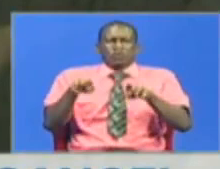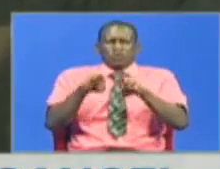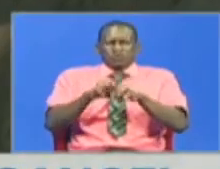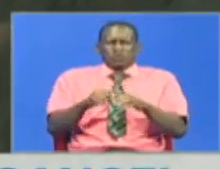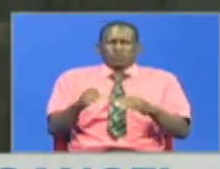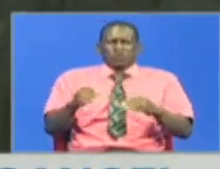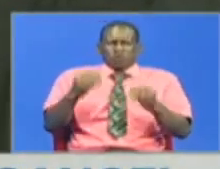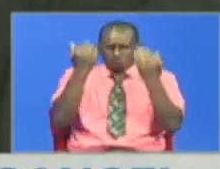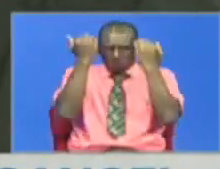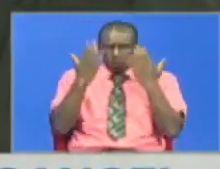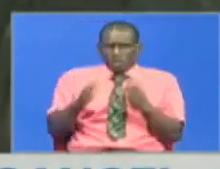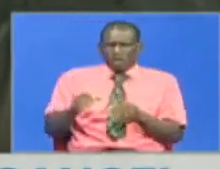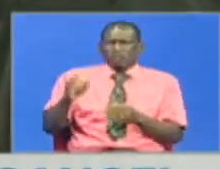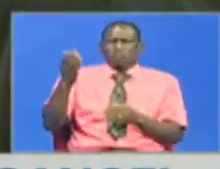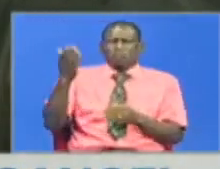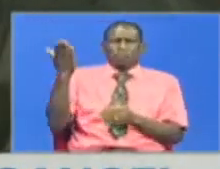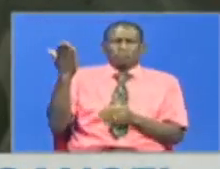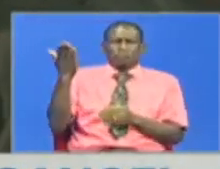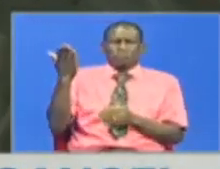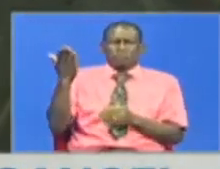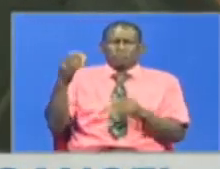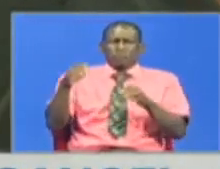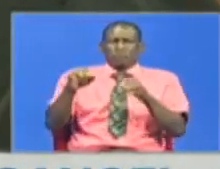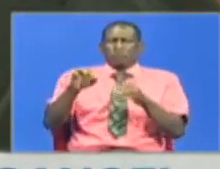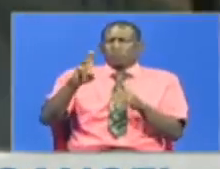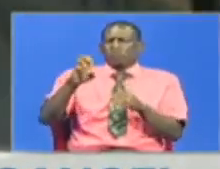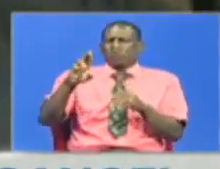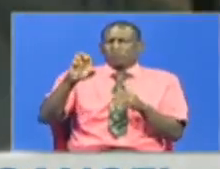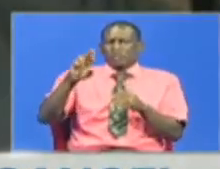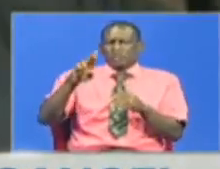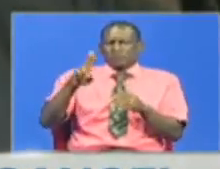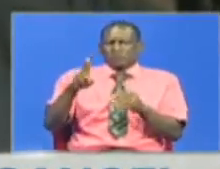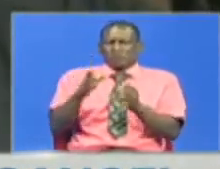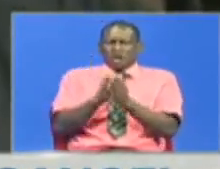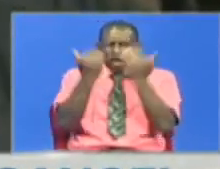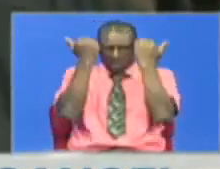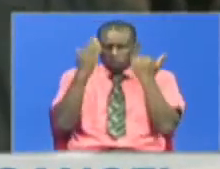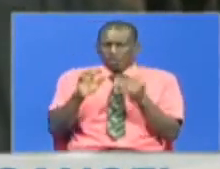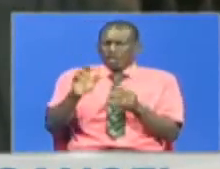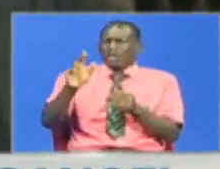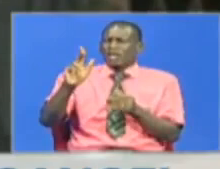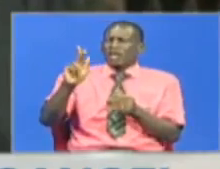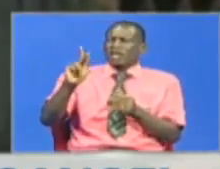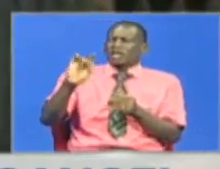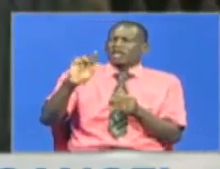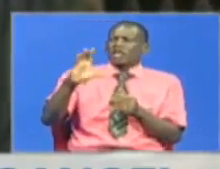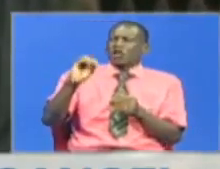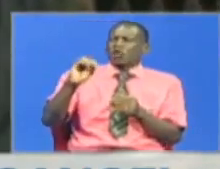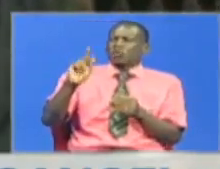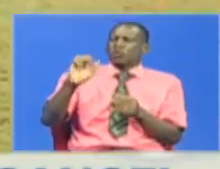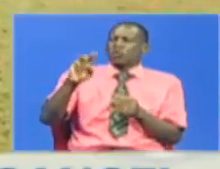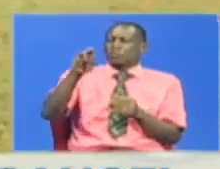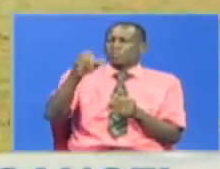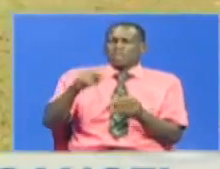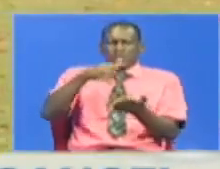veteran lawyer Fred Ngatia, Waweru Gatonye, and lawyer Kioko Kilokumi, among others.